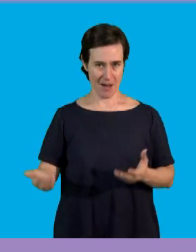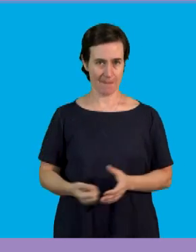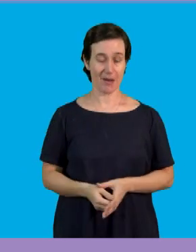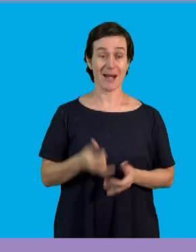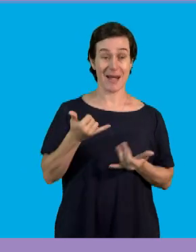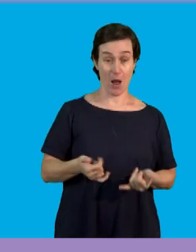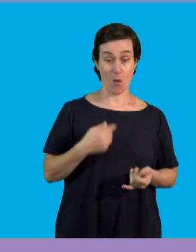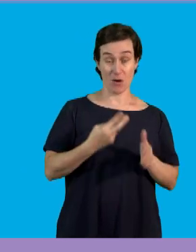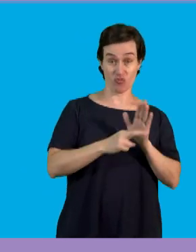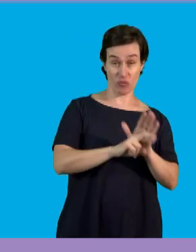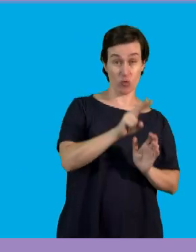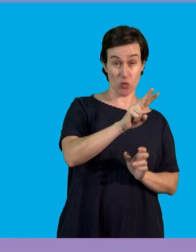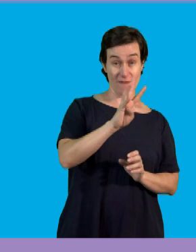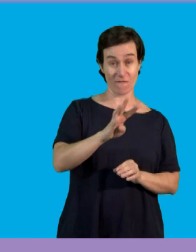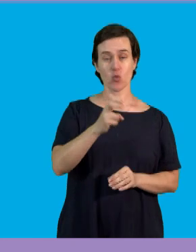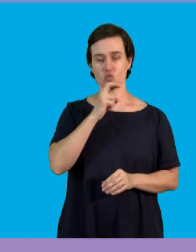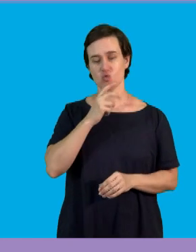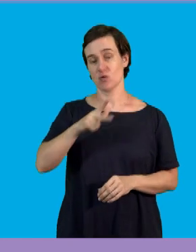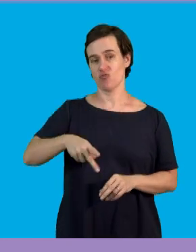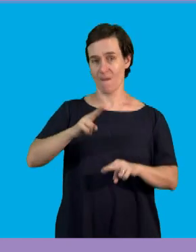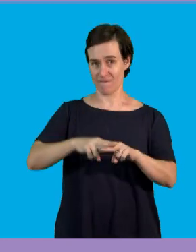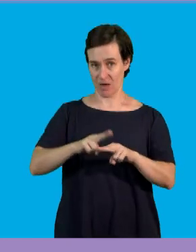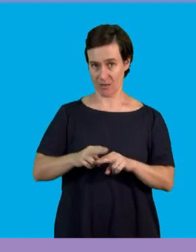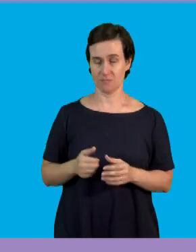24 as its prime factors.